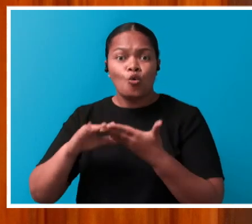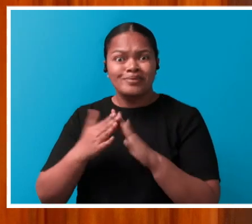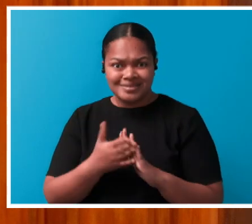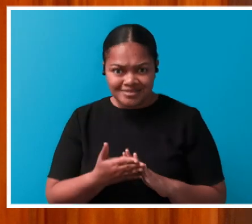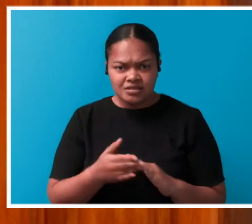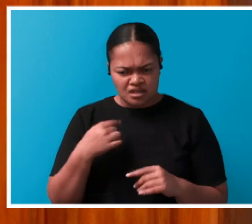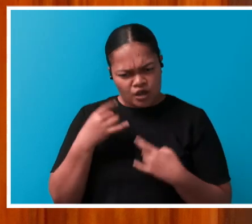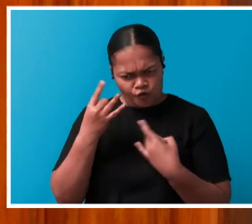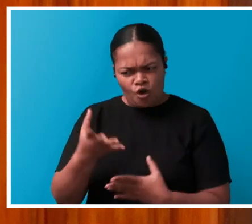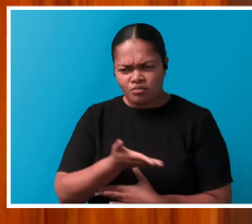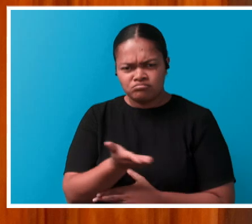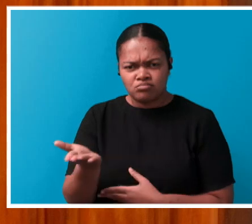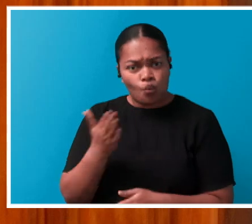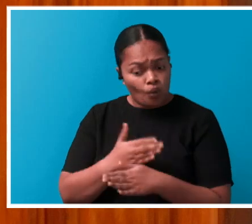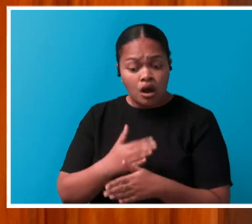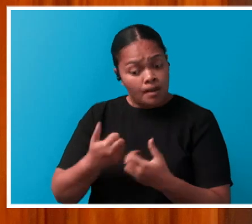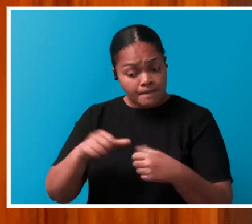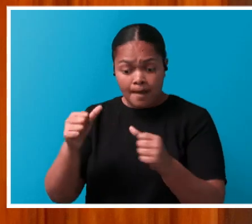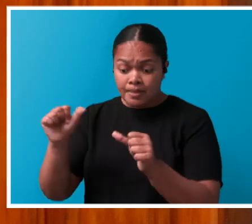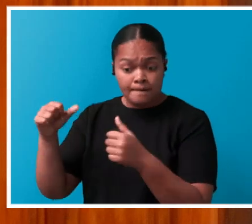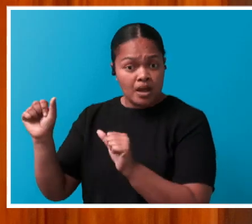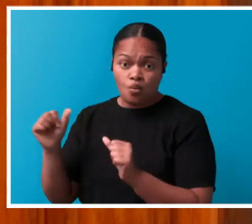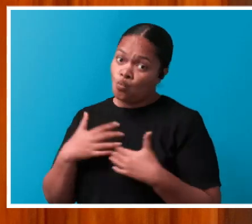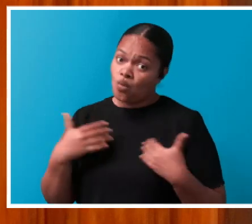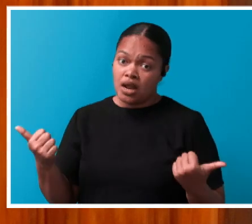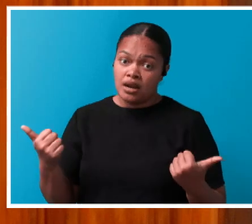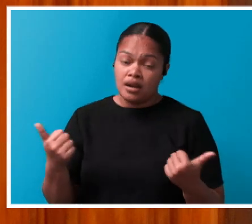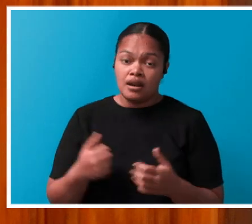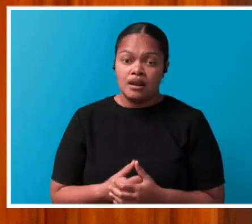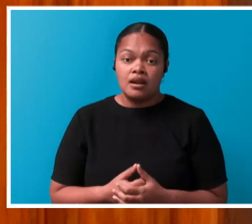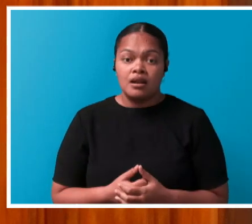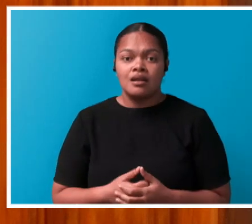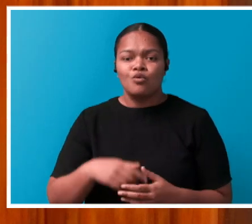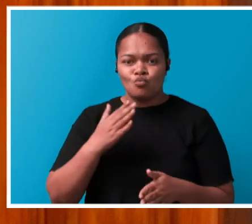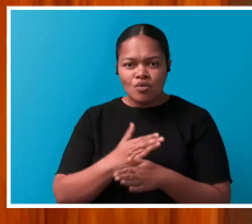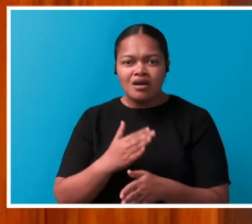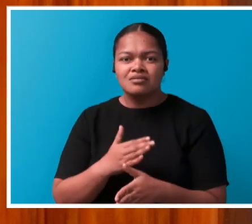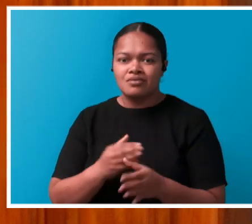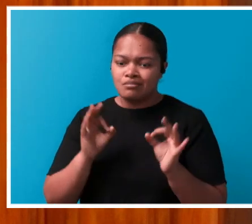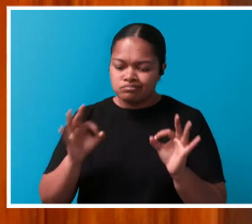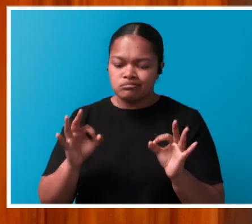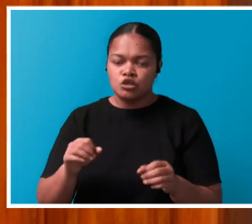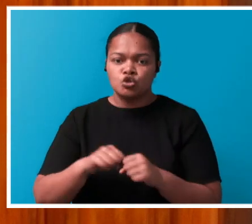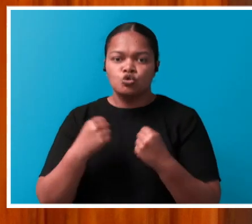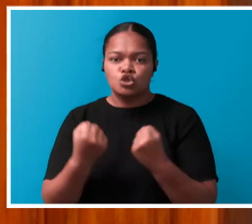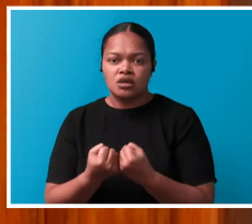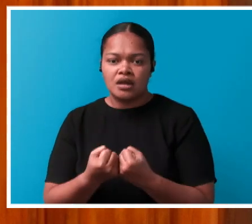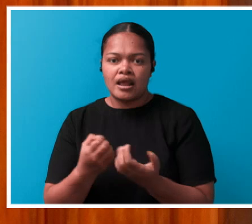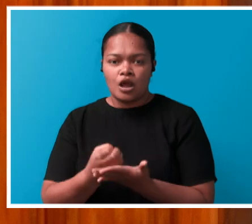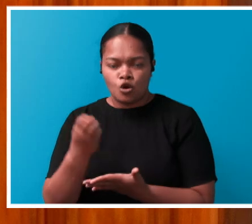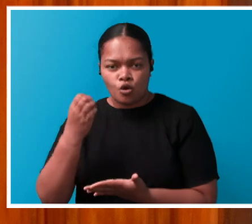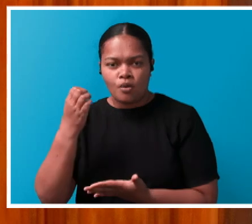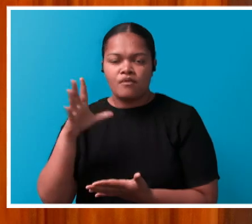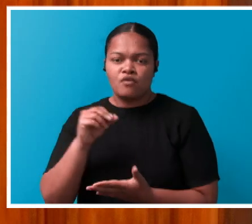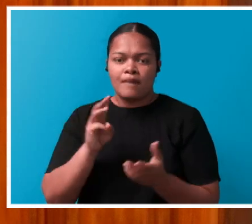August House that work is progressing well. The task force is working diligently to ensure that the socio-economic development of the